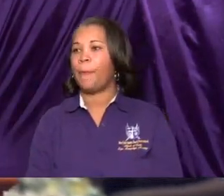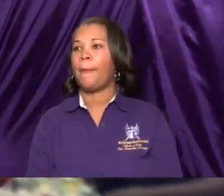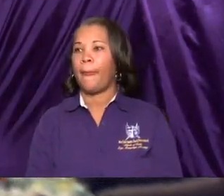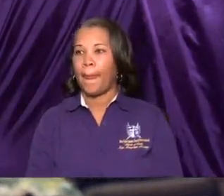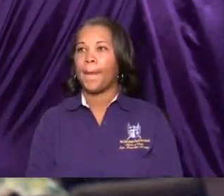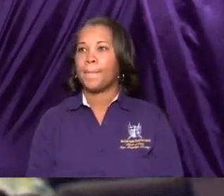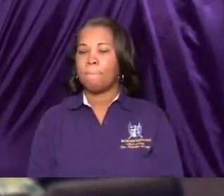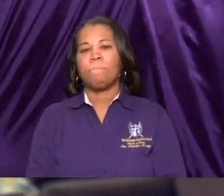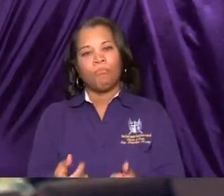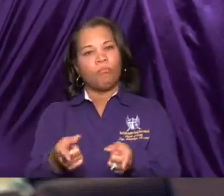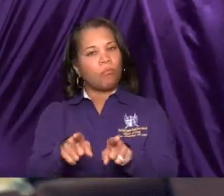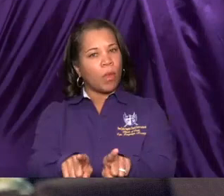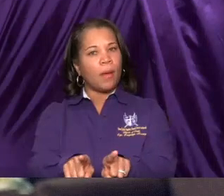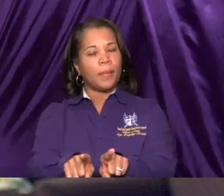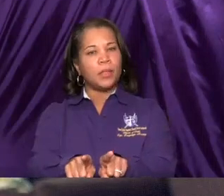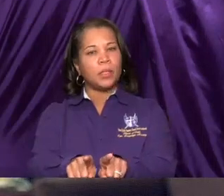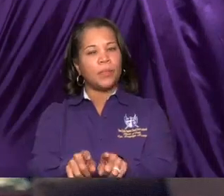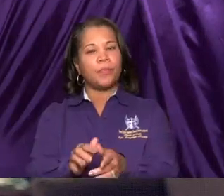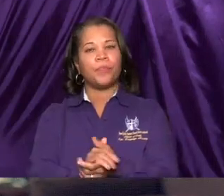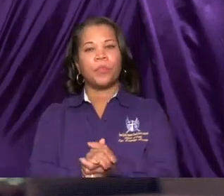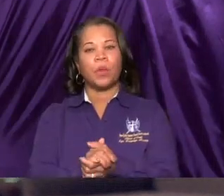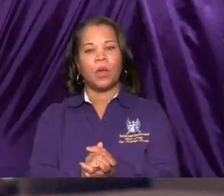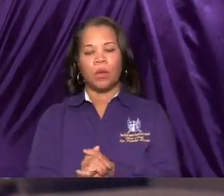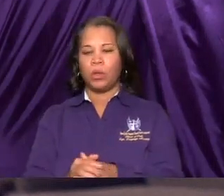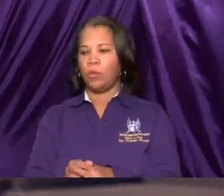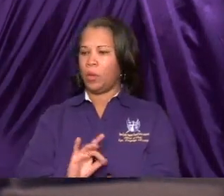So what happened is when you are left in rejection alone,